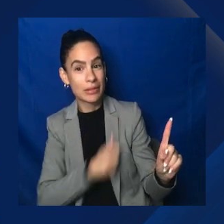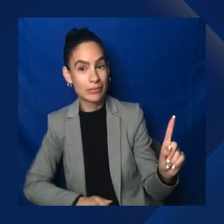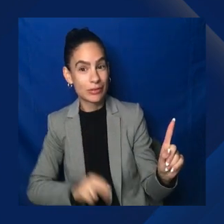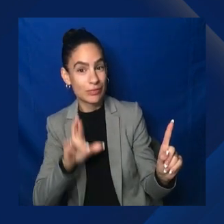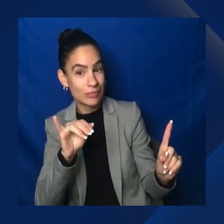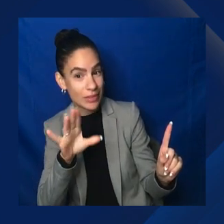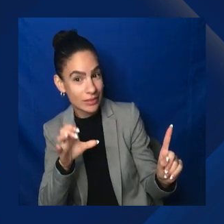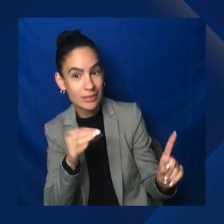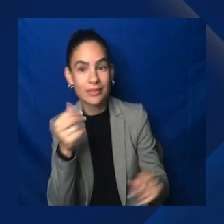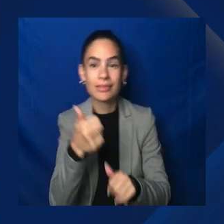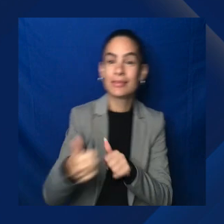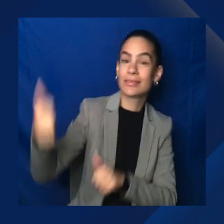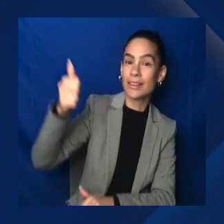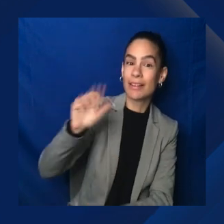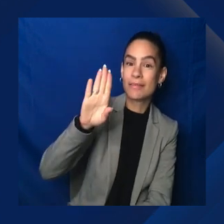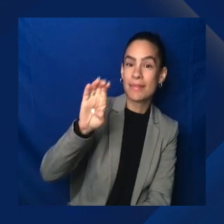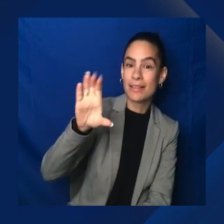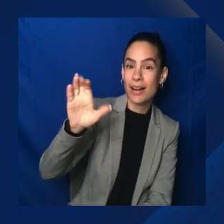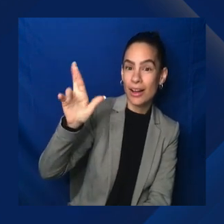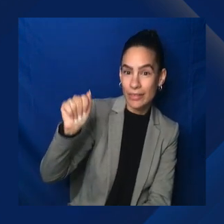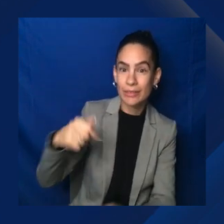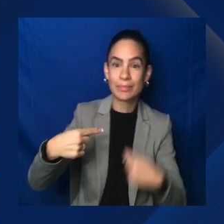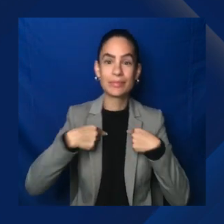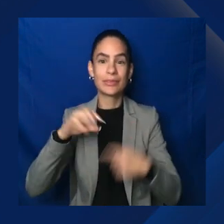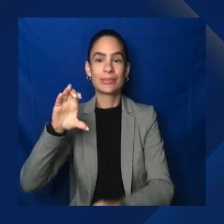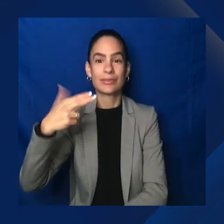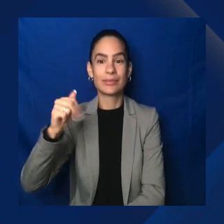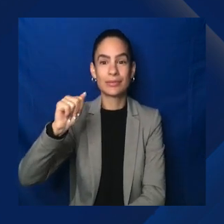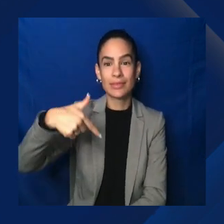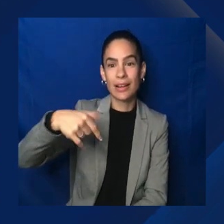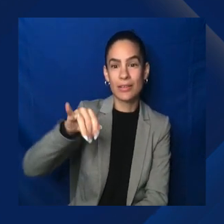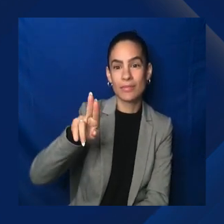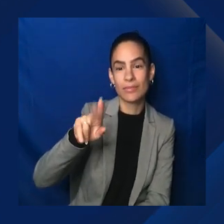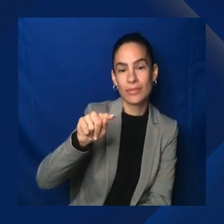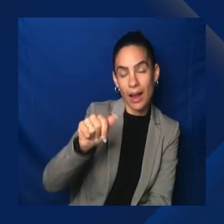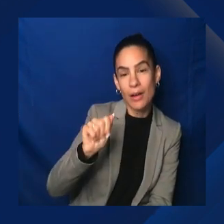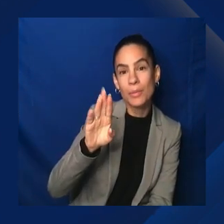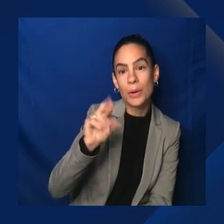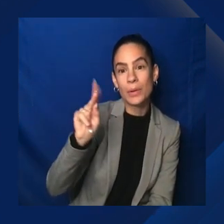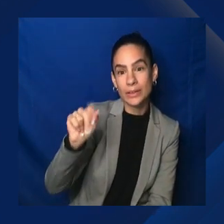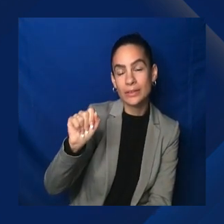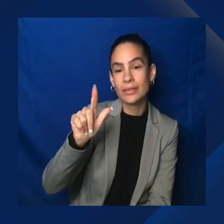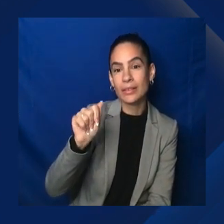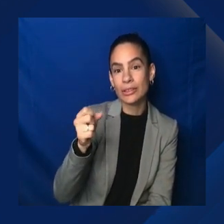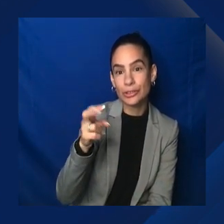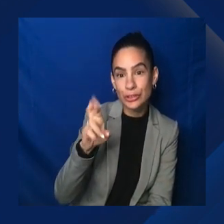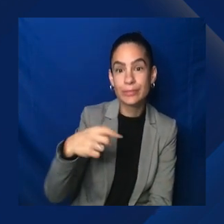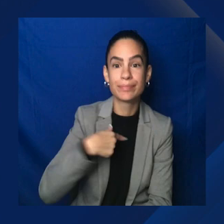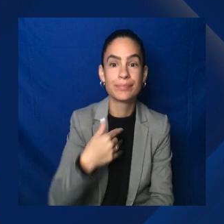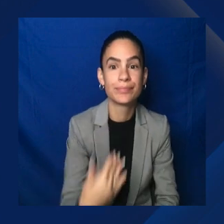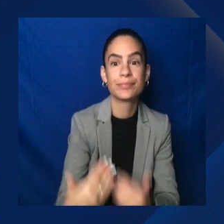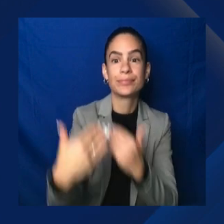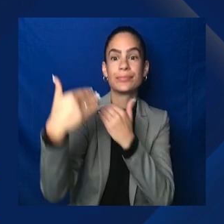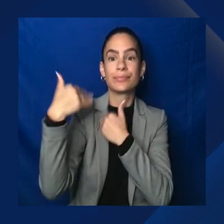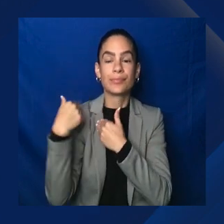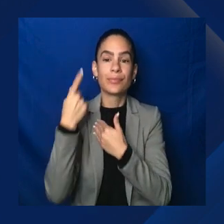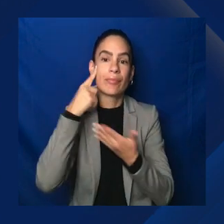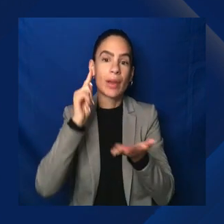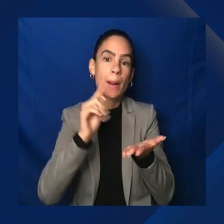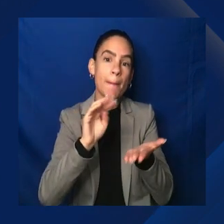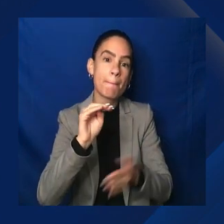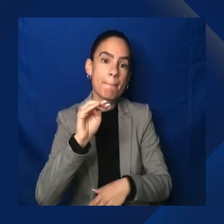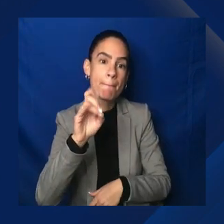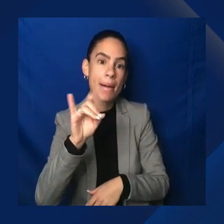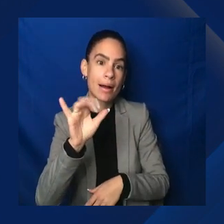Brooks-Lashur, Administrator of the Centers for Medicare and Medicaid Services. As a mother, as someone who